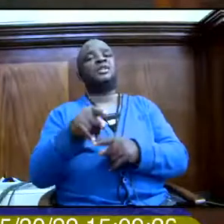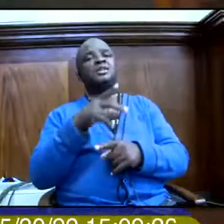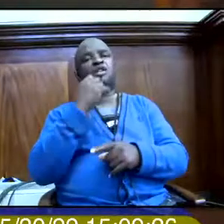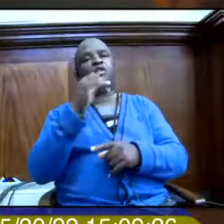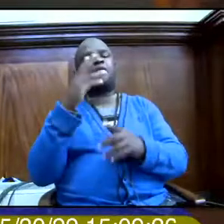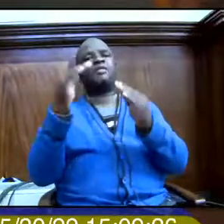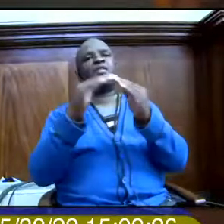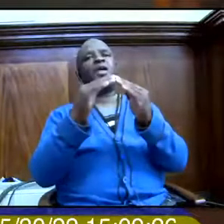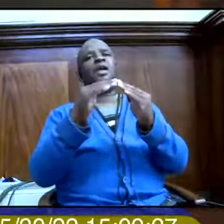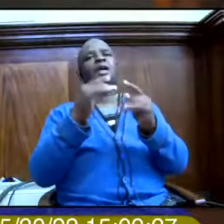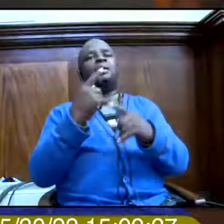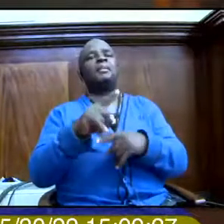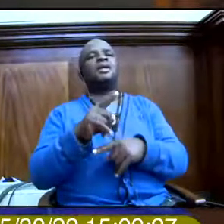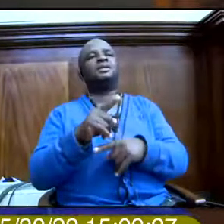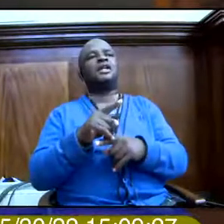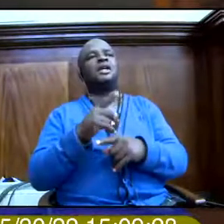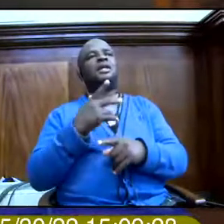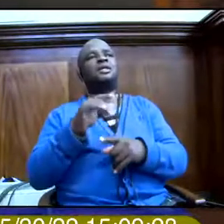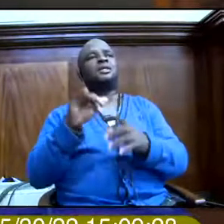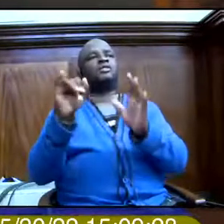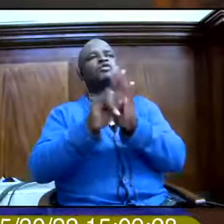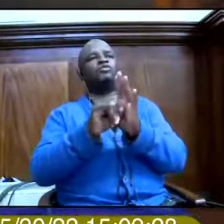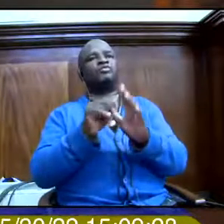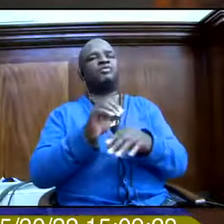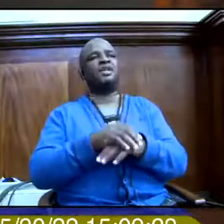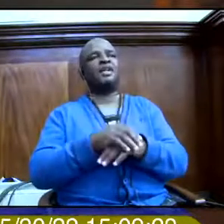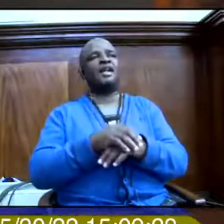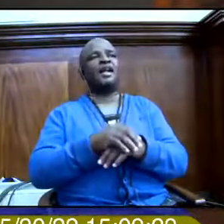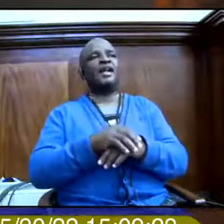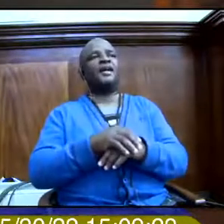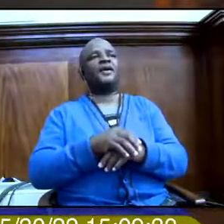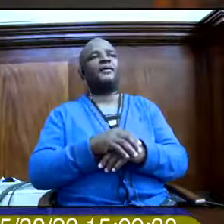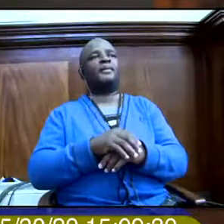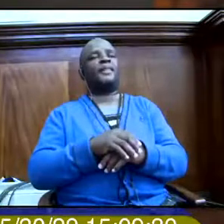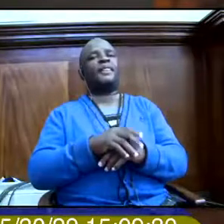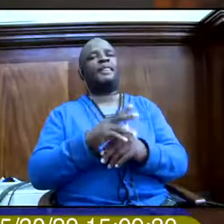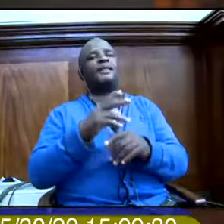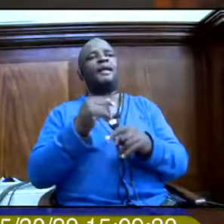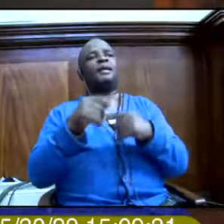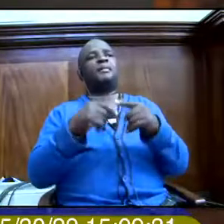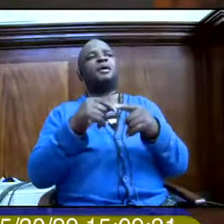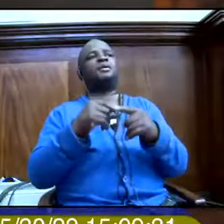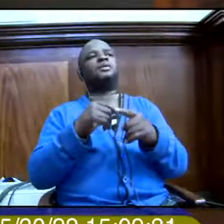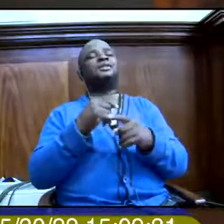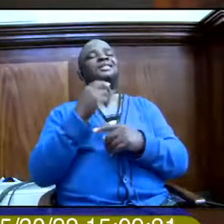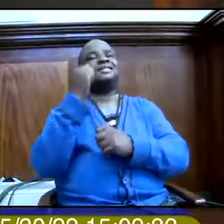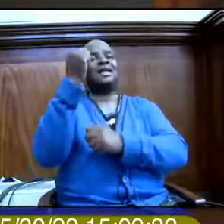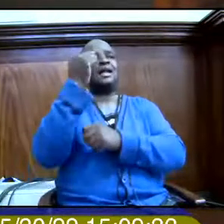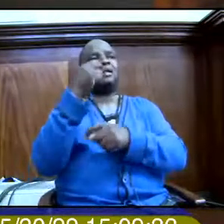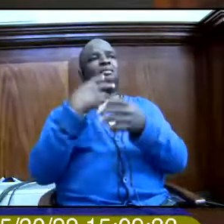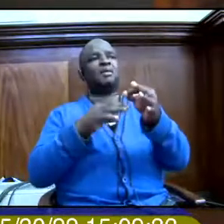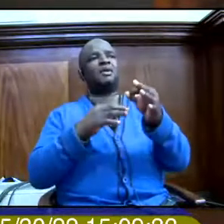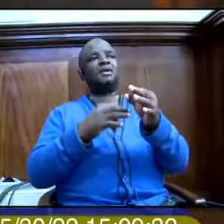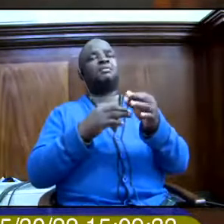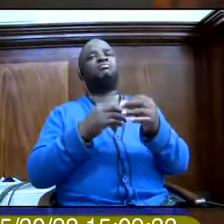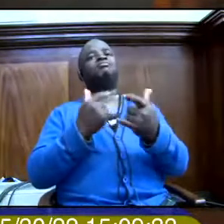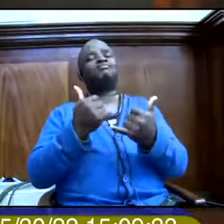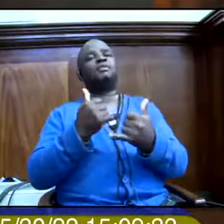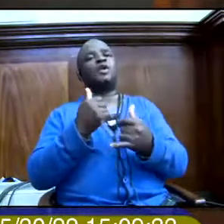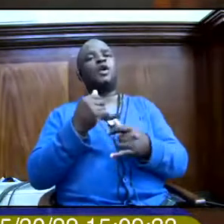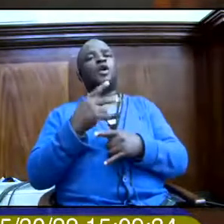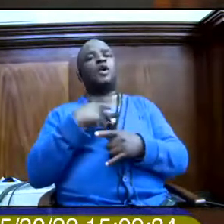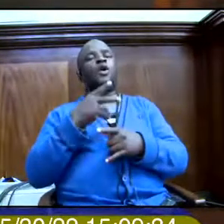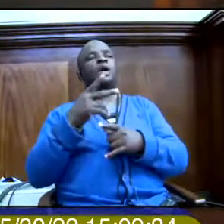ruling class must be introduced on the strike ballot although in principle employers are